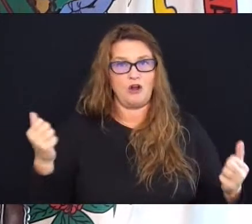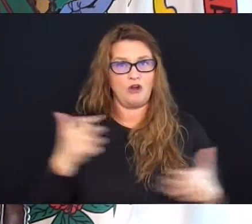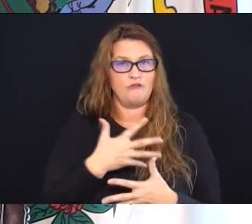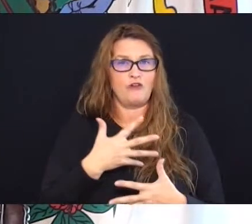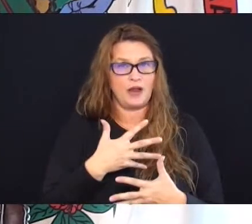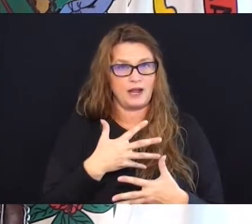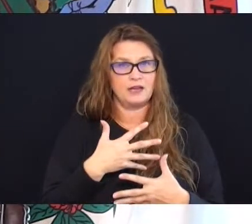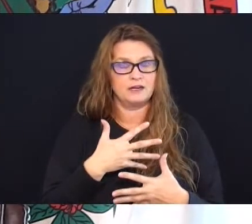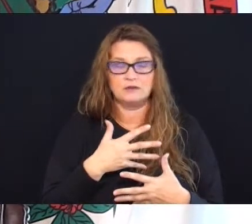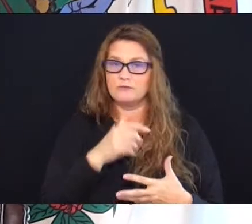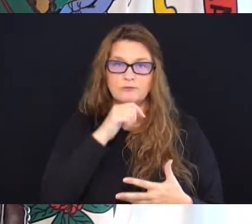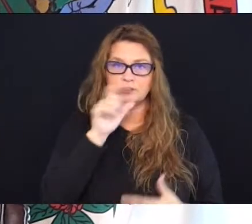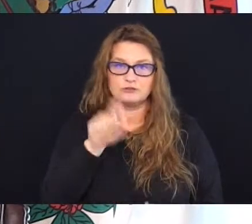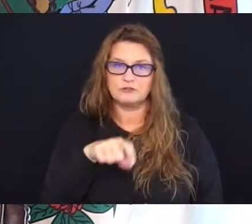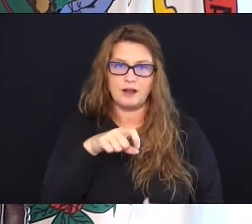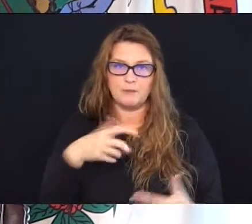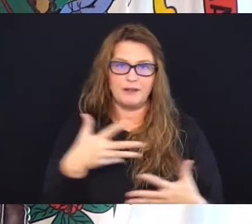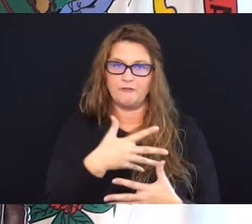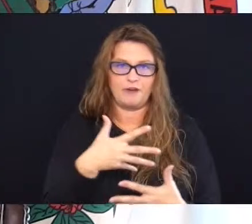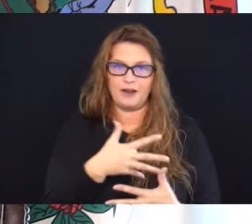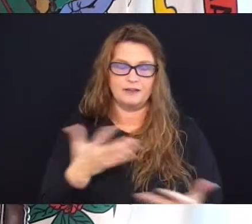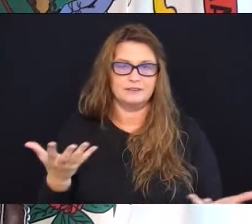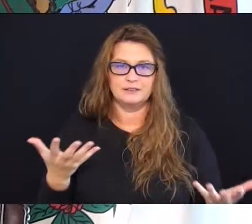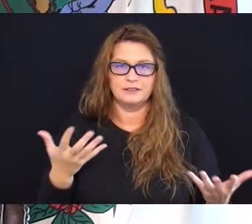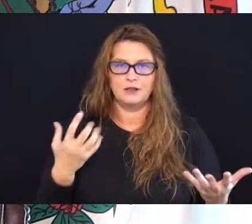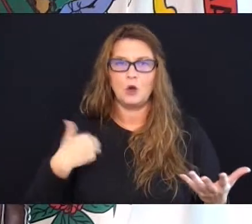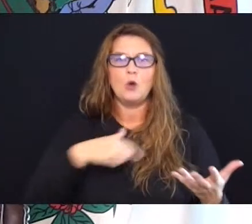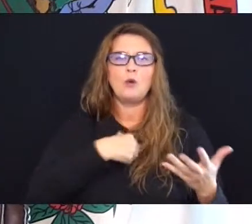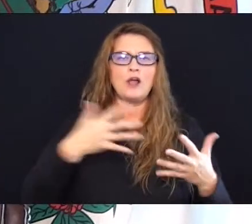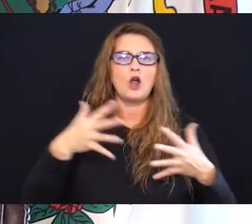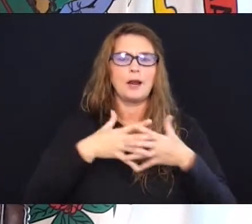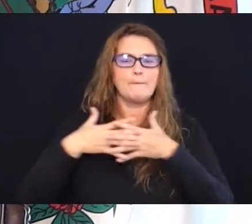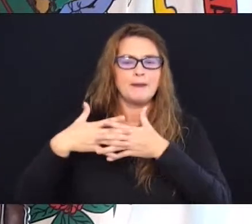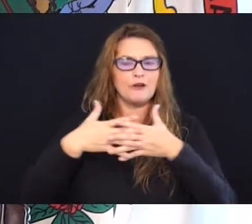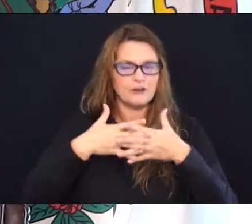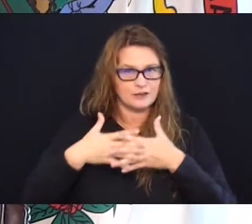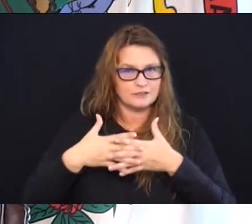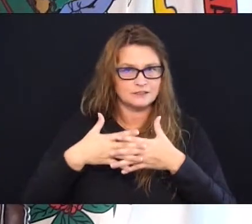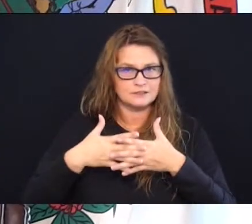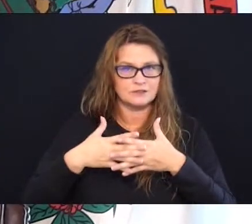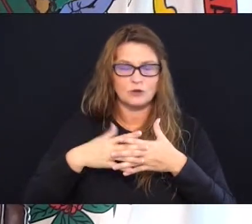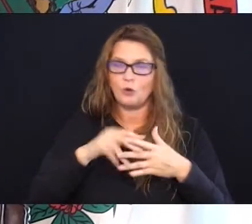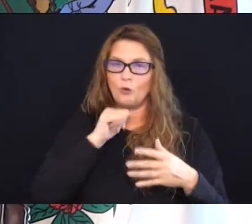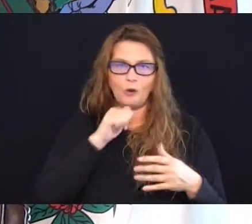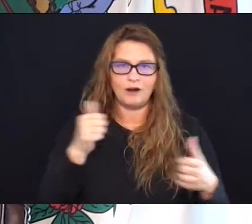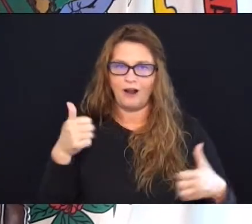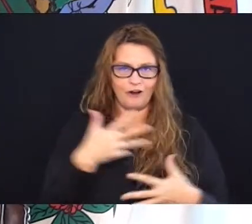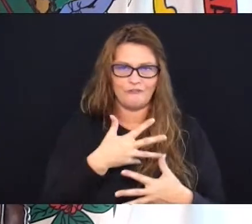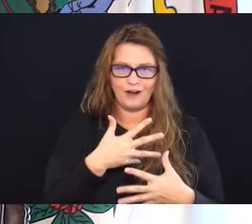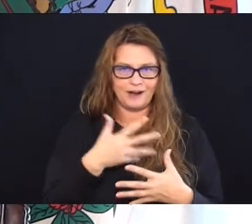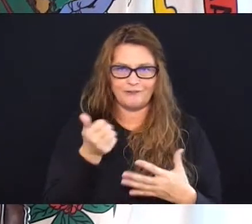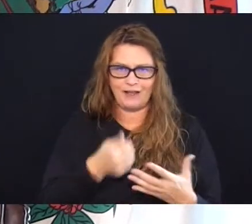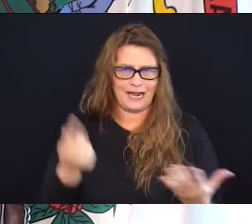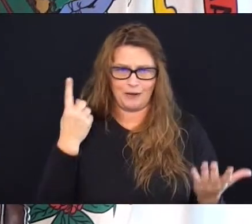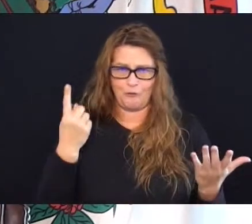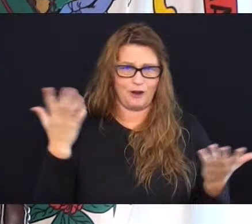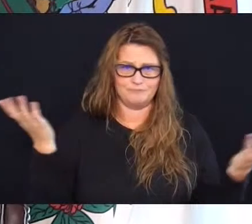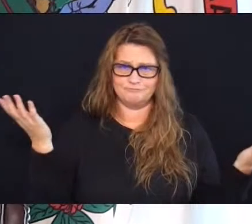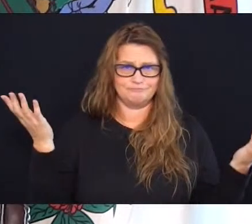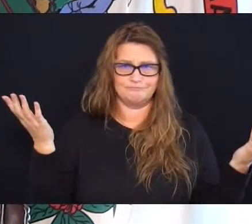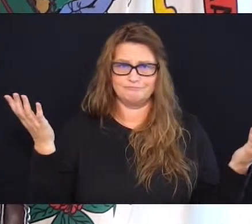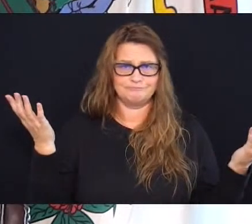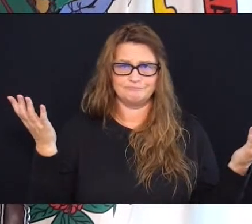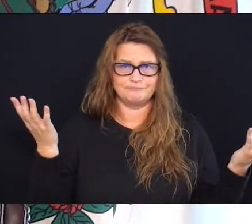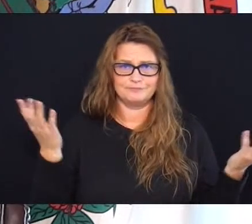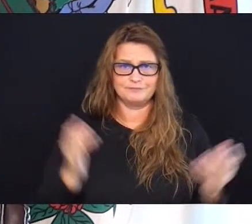I don't think we should be afraid. We're Americans. We don't need to be afraid of anybody. For crying out loud, that's